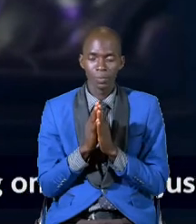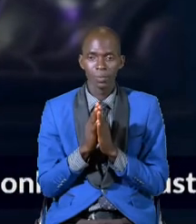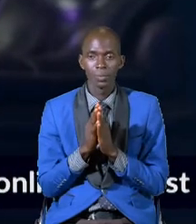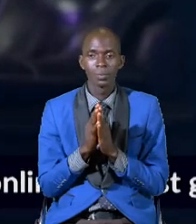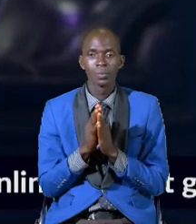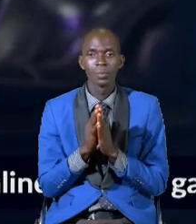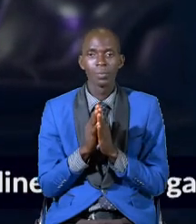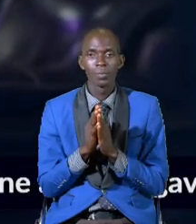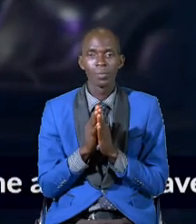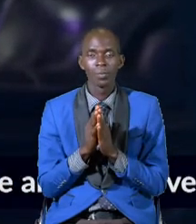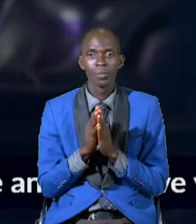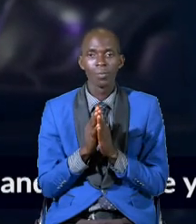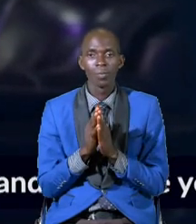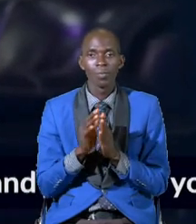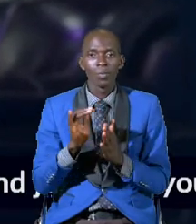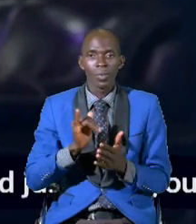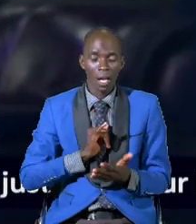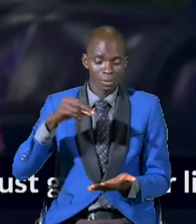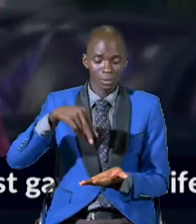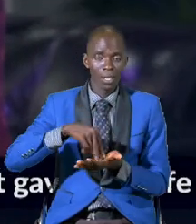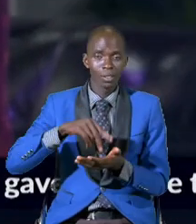Amen. I stand to be a conqueror.